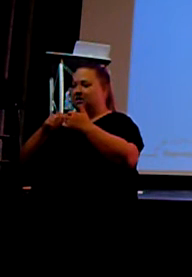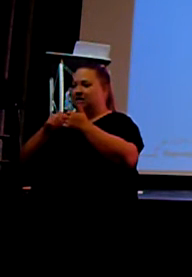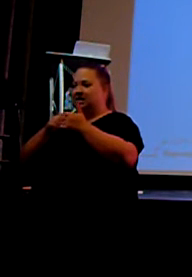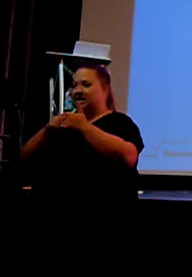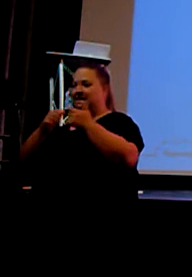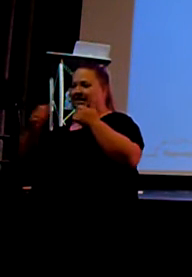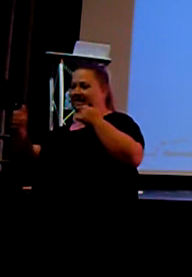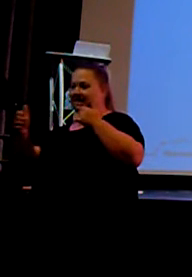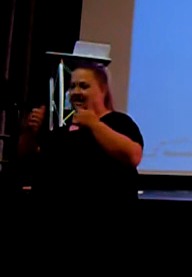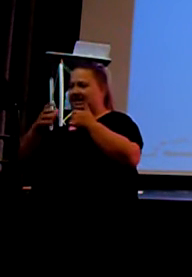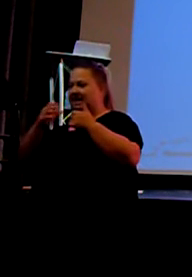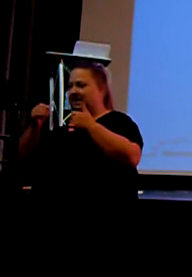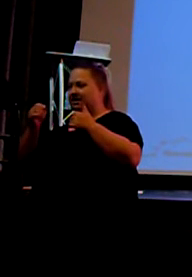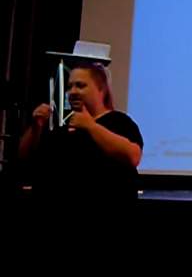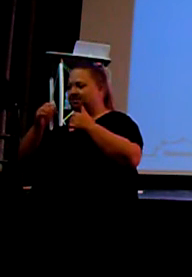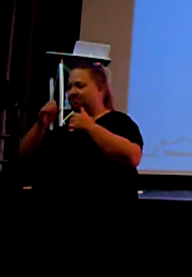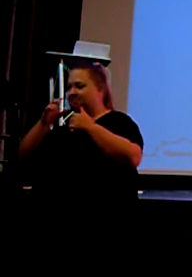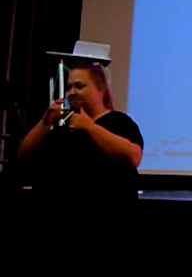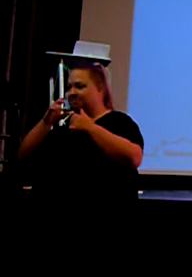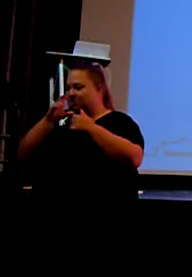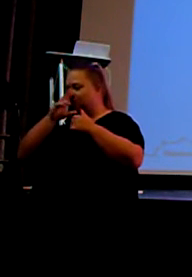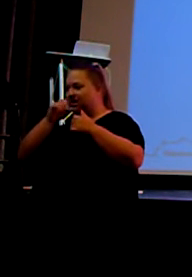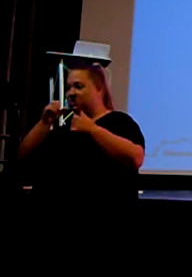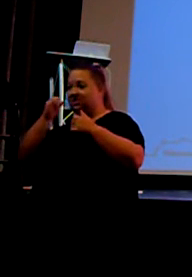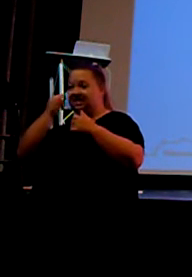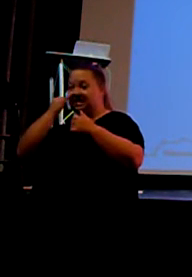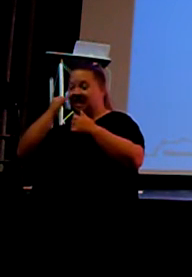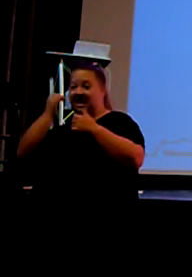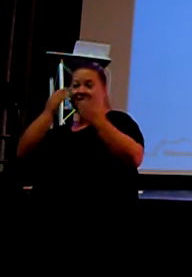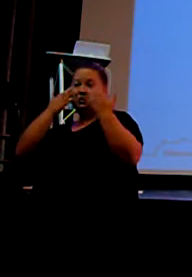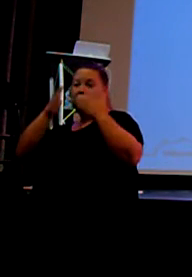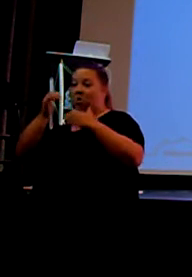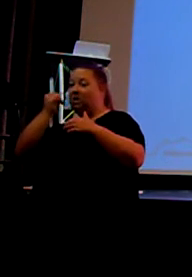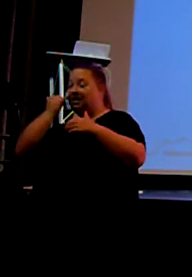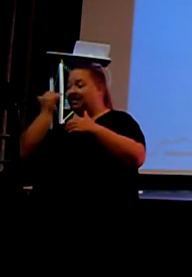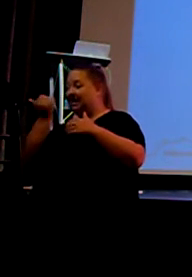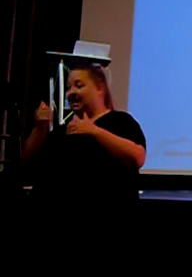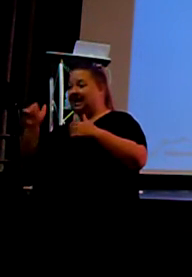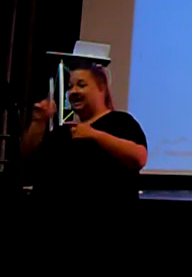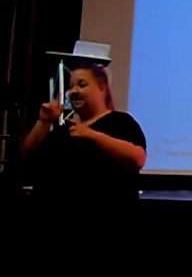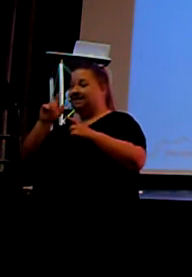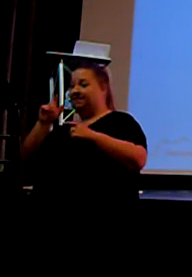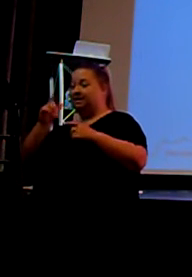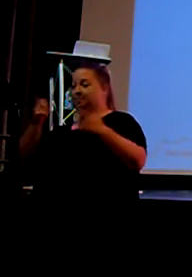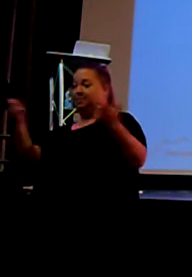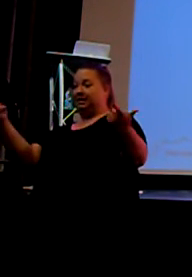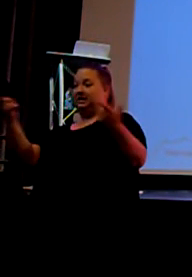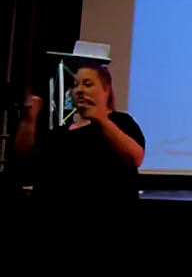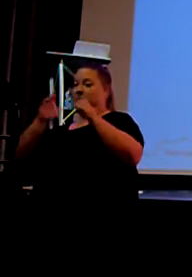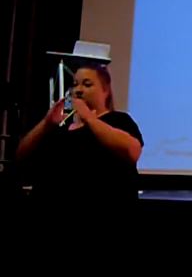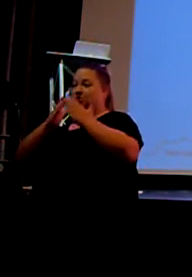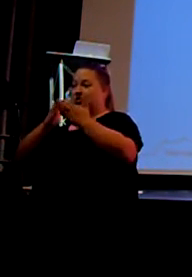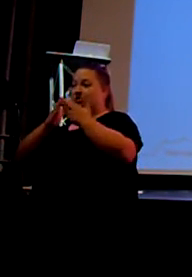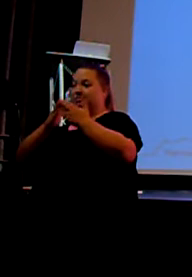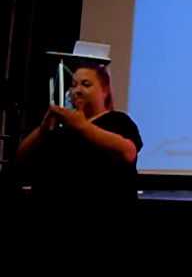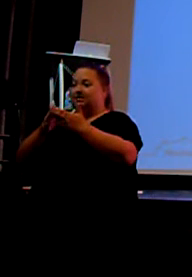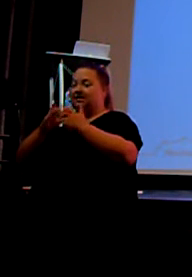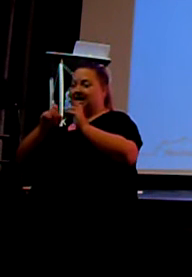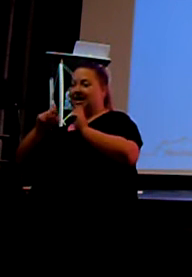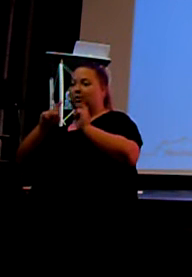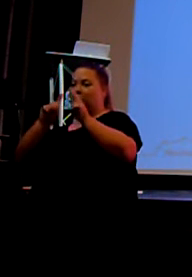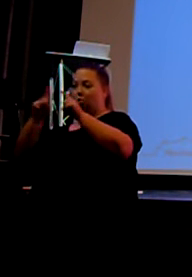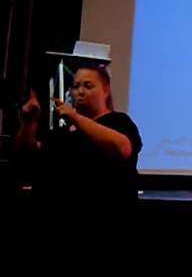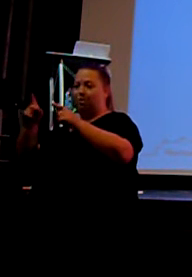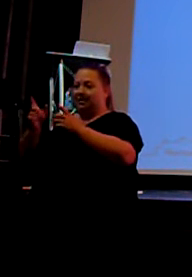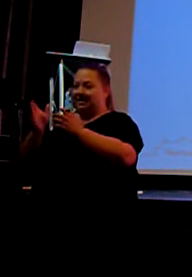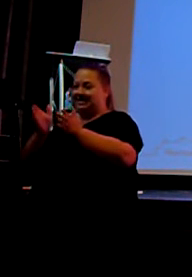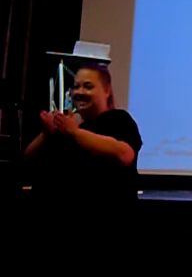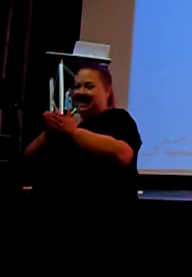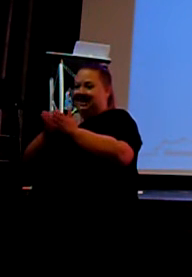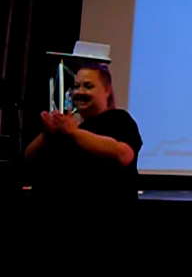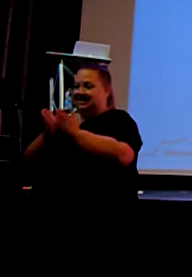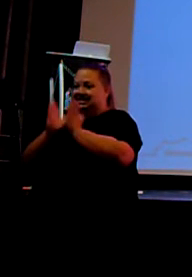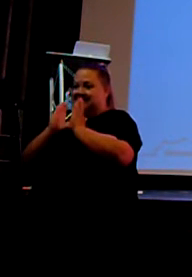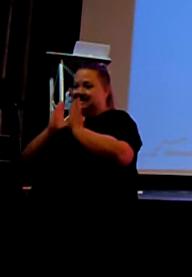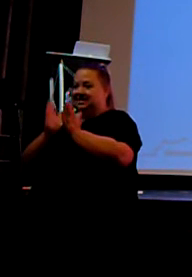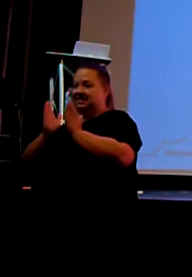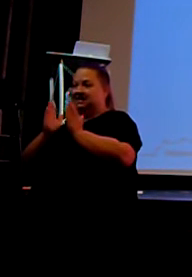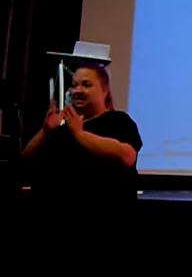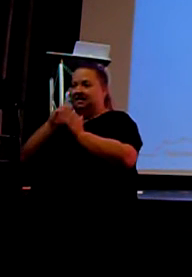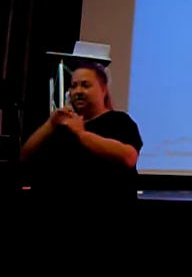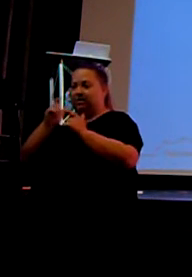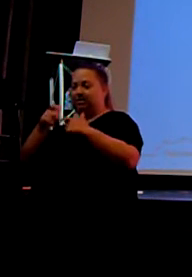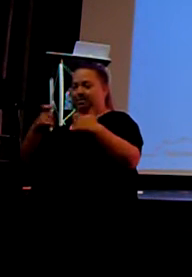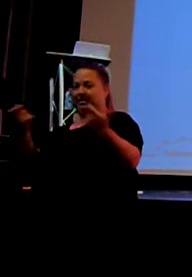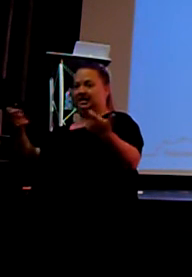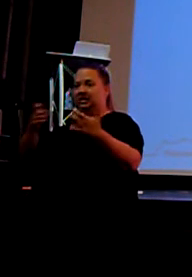if don't know if any of the ships have been into those, it would be really tight for these class of ships to go into